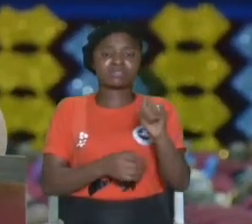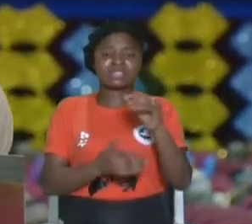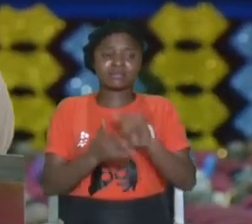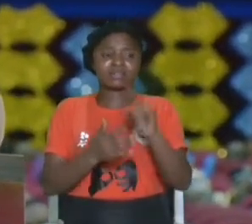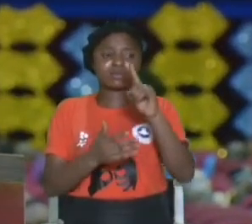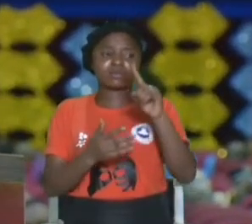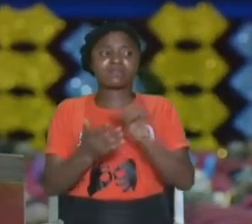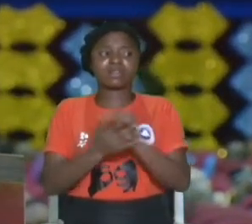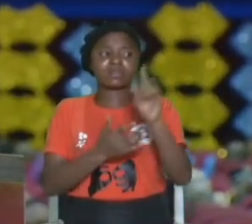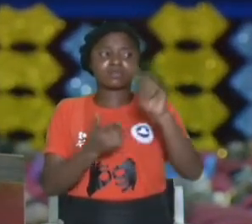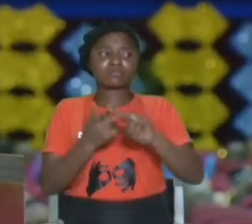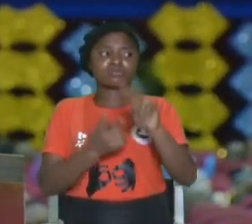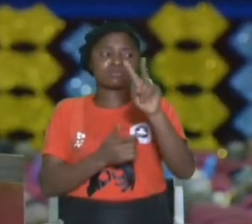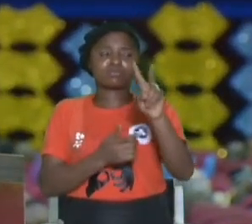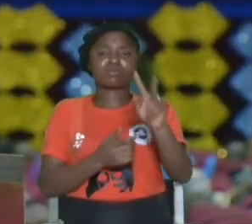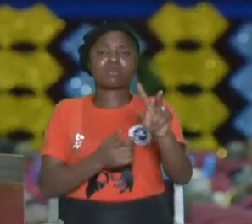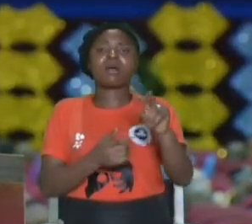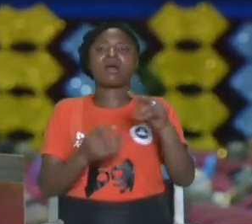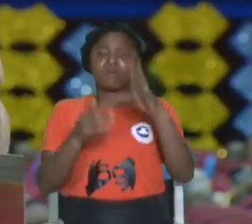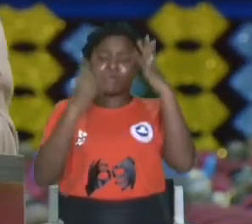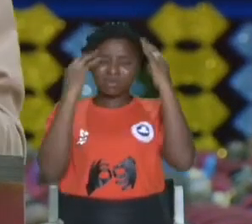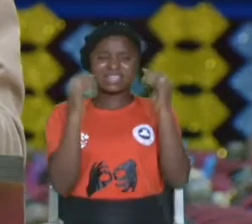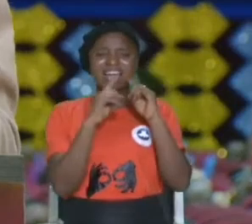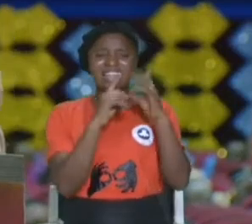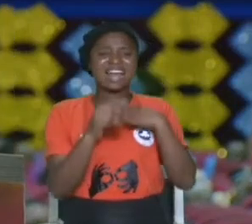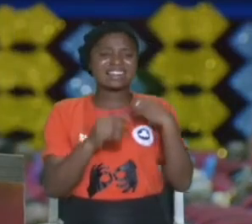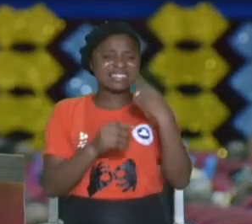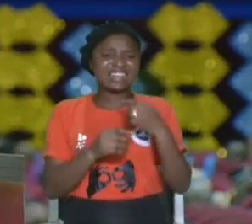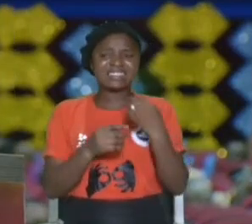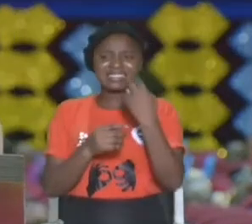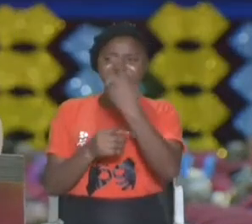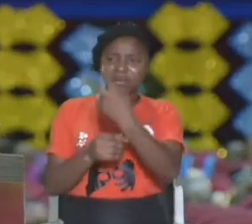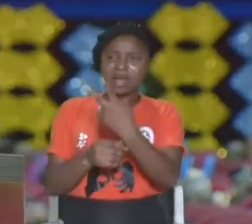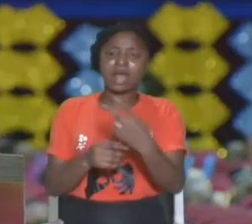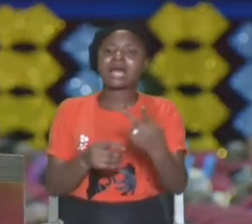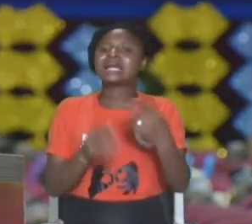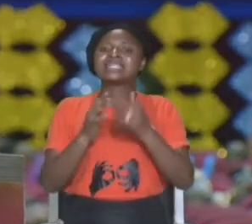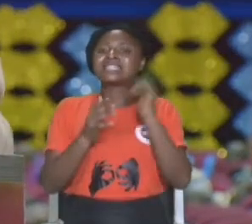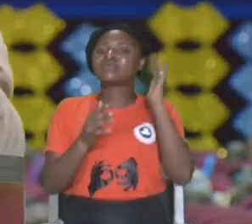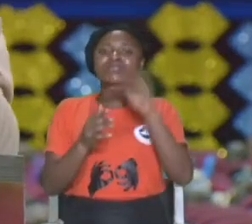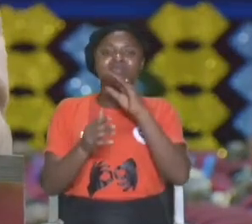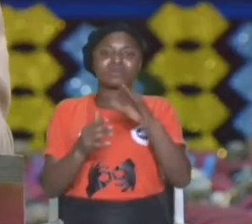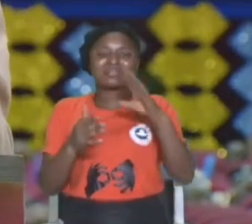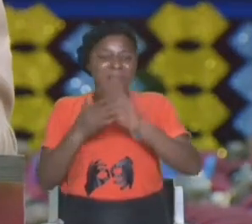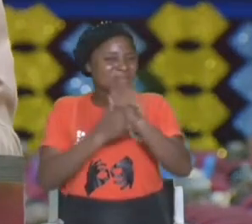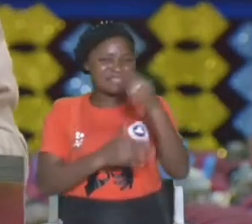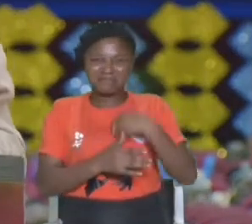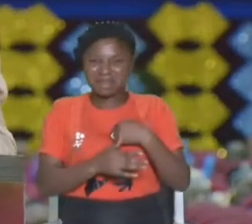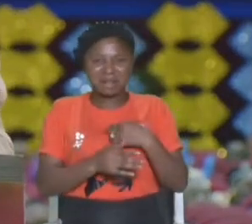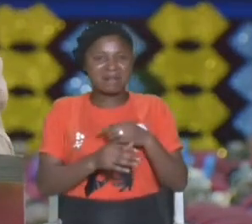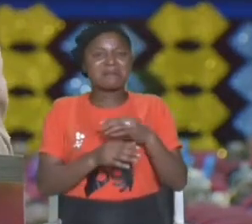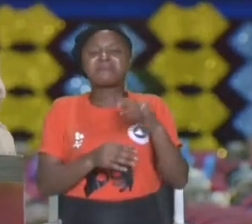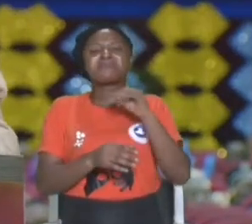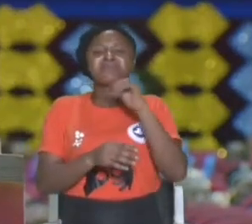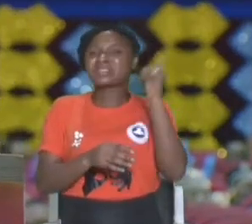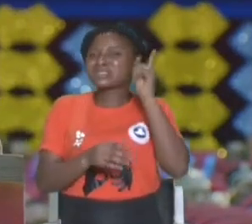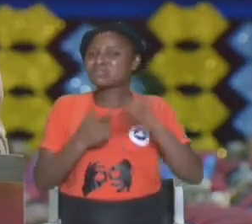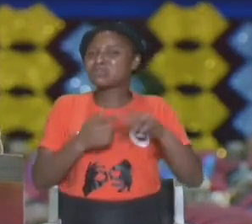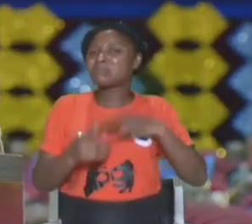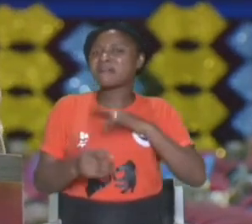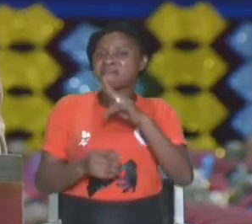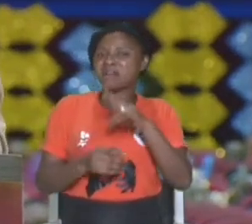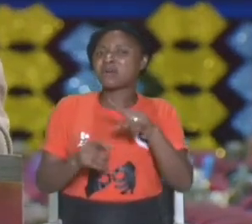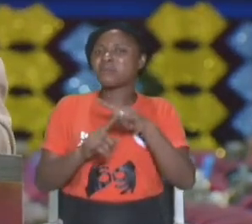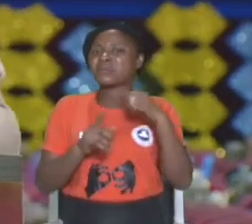Exodus chapter 4 from verse 1 to 2. And Moses answered and said, "But behold, they will not believe me, nor hearken unto my voice. For they will say,